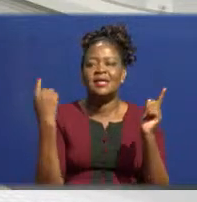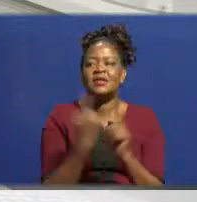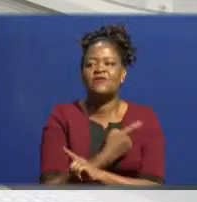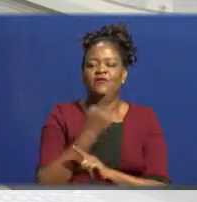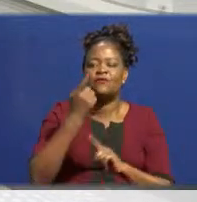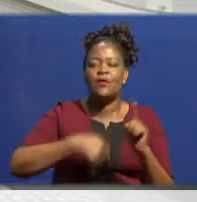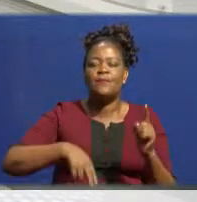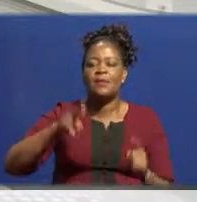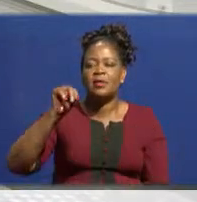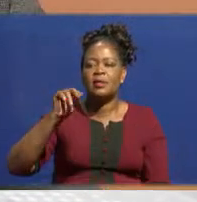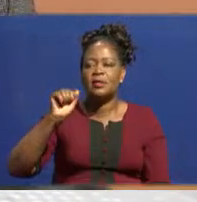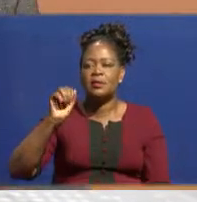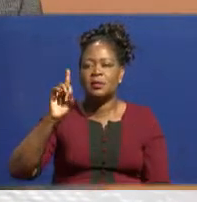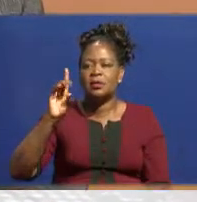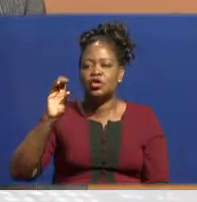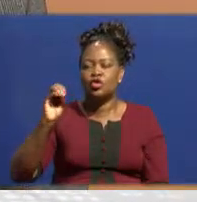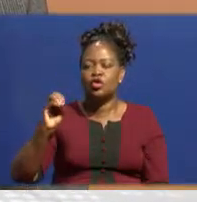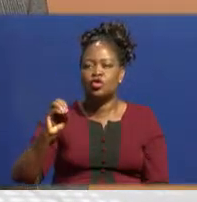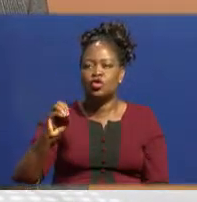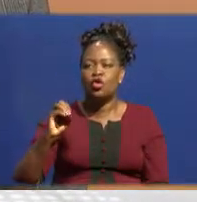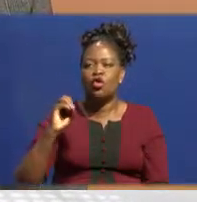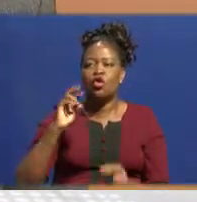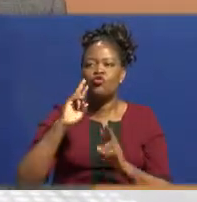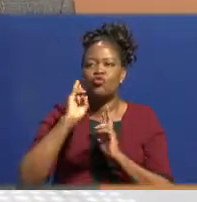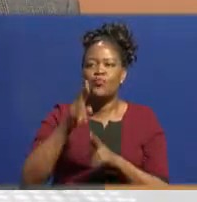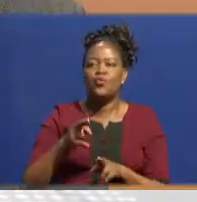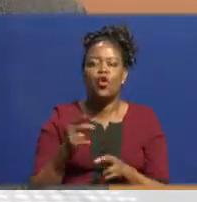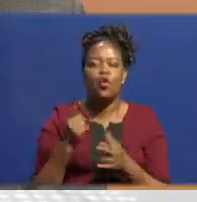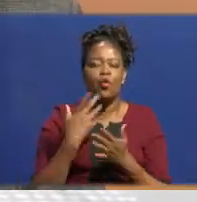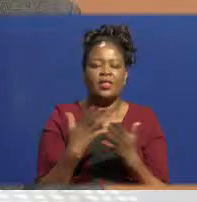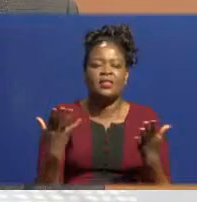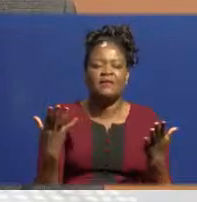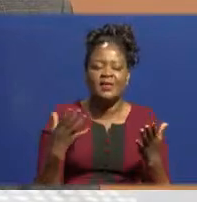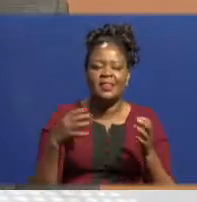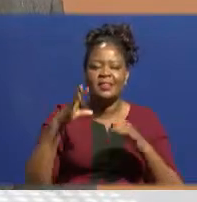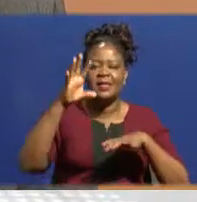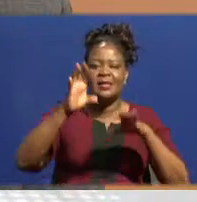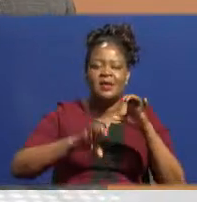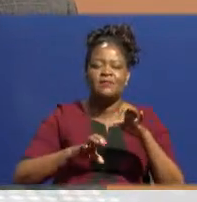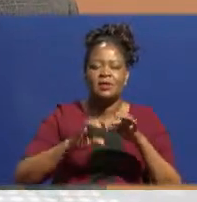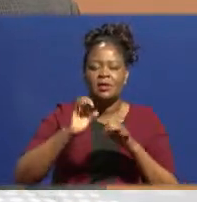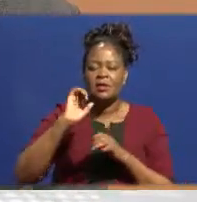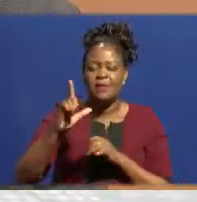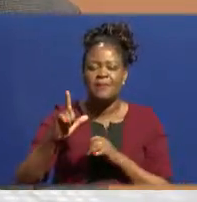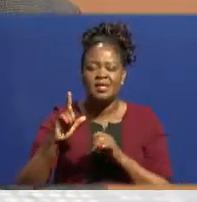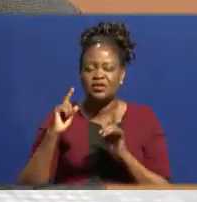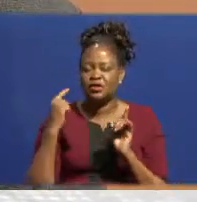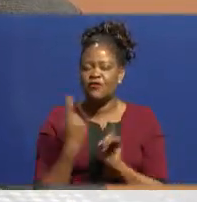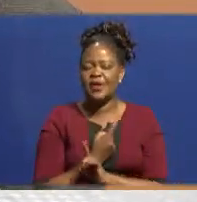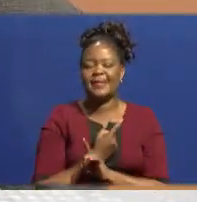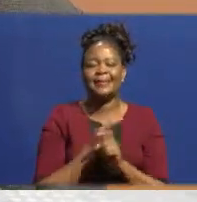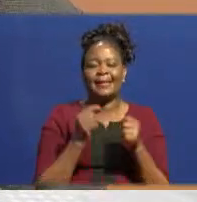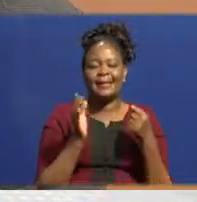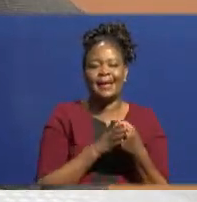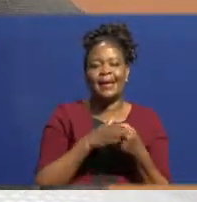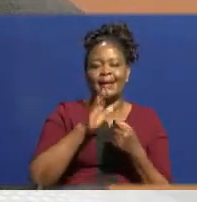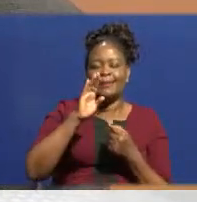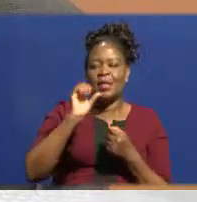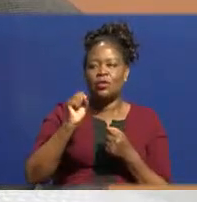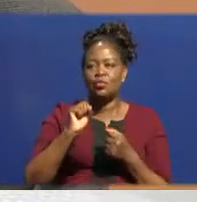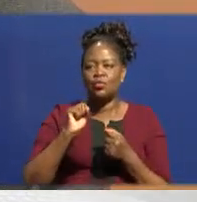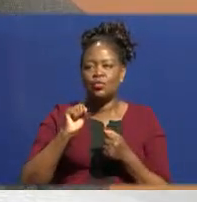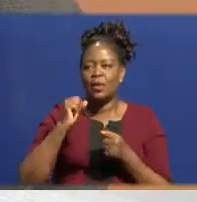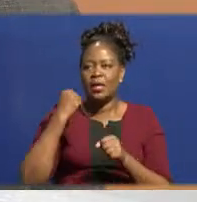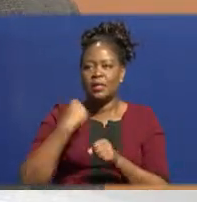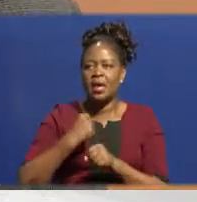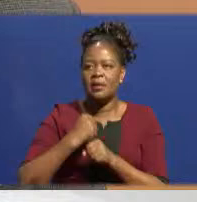NADCO report. Completely different. Whatever they've drafted in the bills are different. The 9 bills were drafted by Kenya